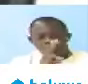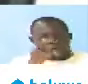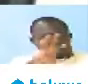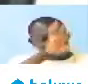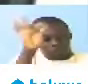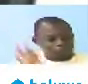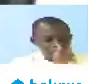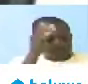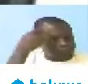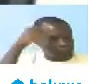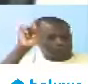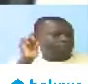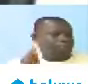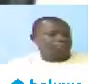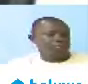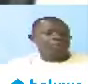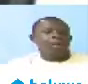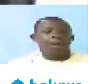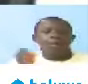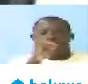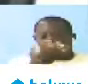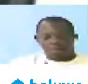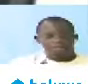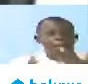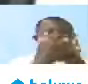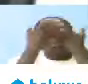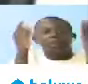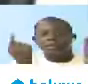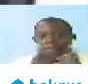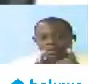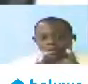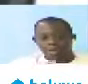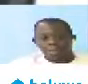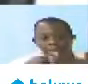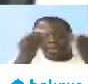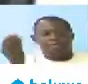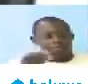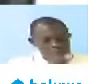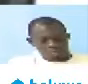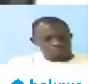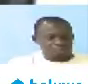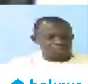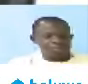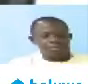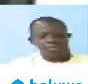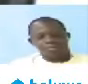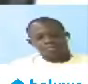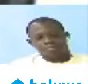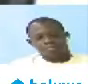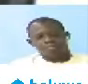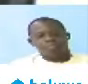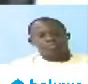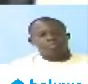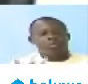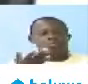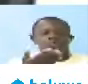Because there were many things that he brings to us. Some